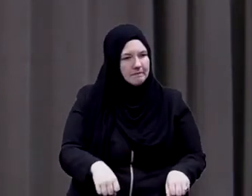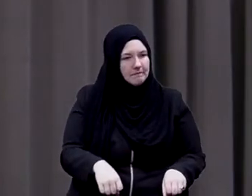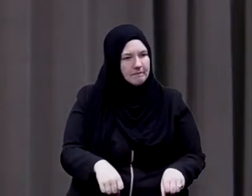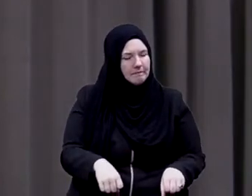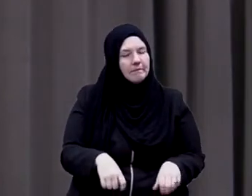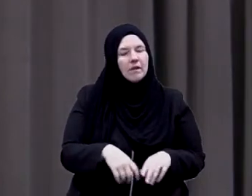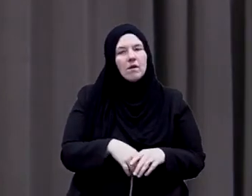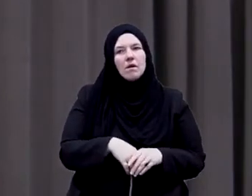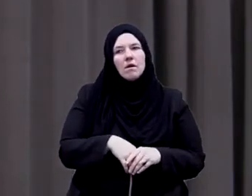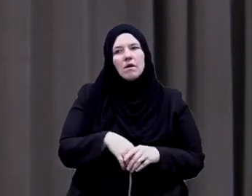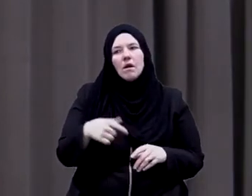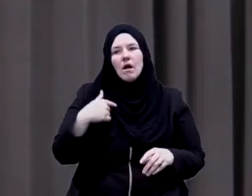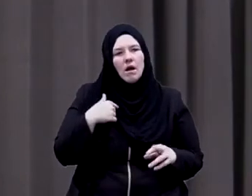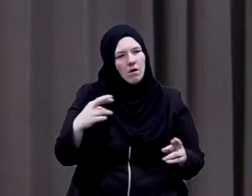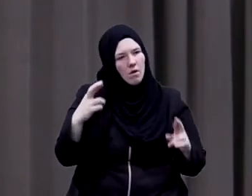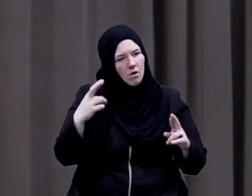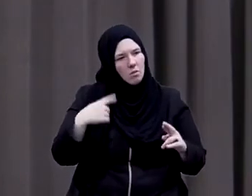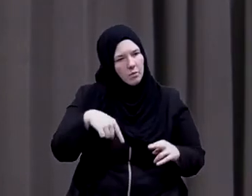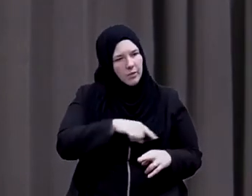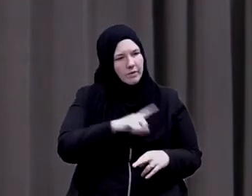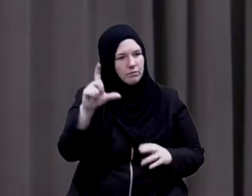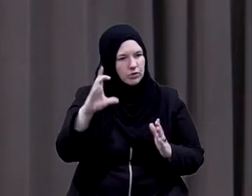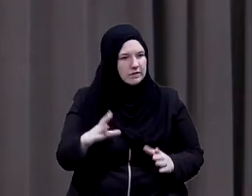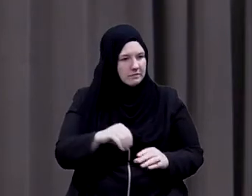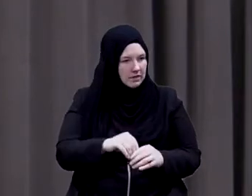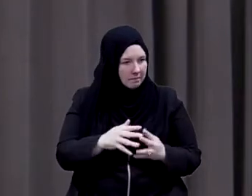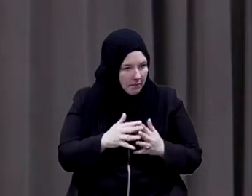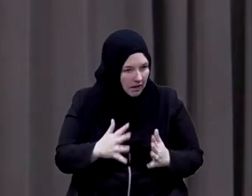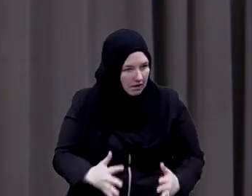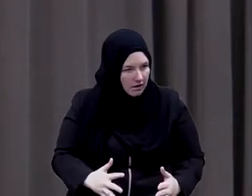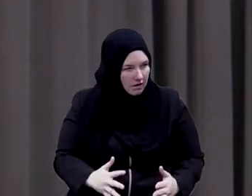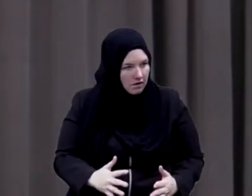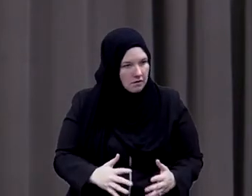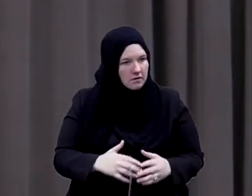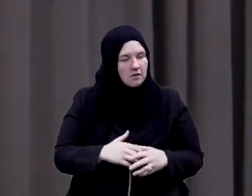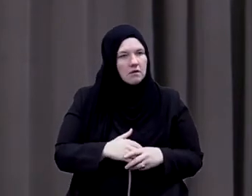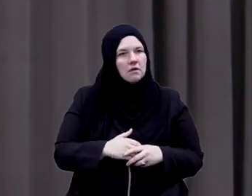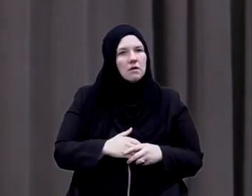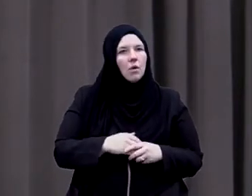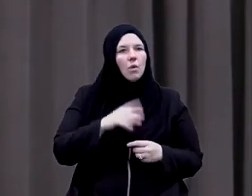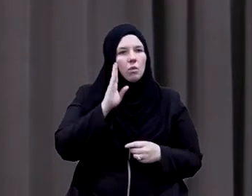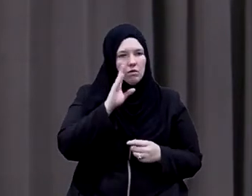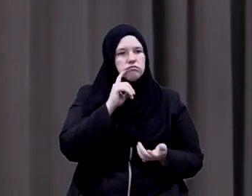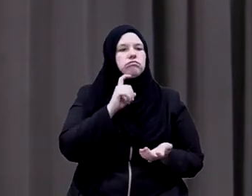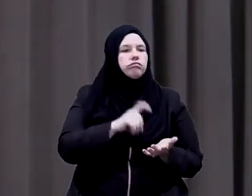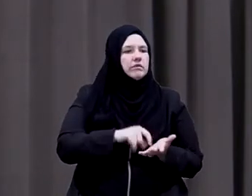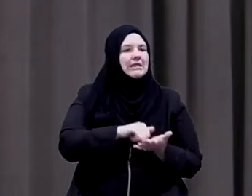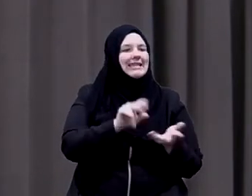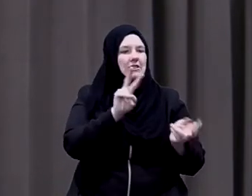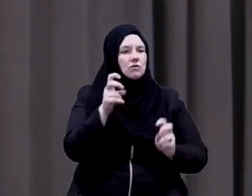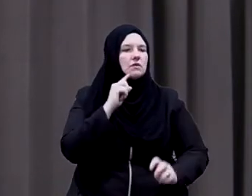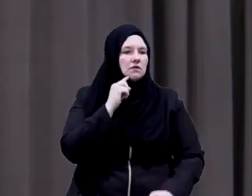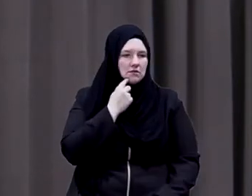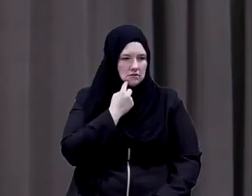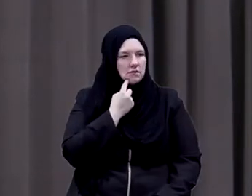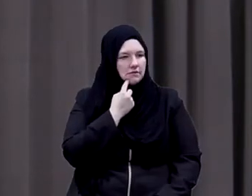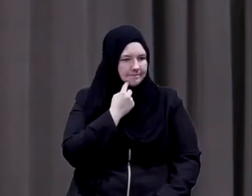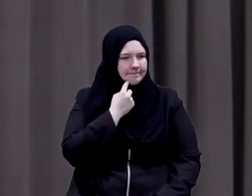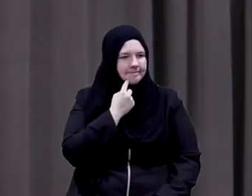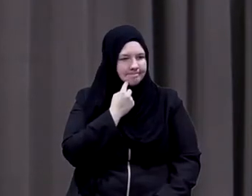I hope that we Muslims in America will take that issue seriously.